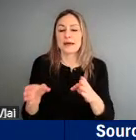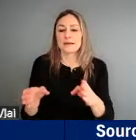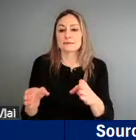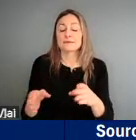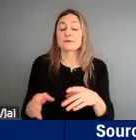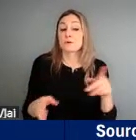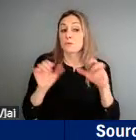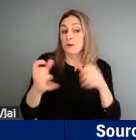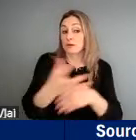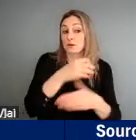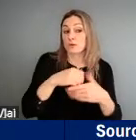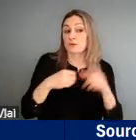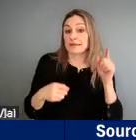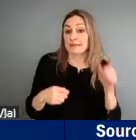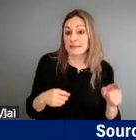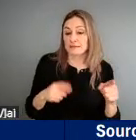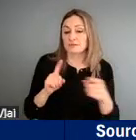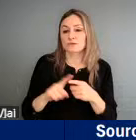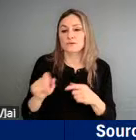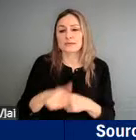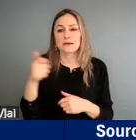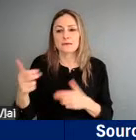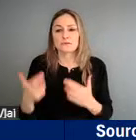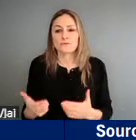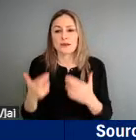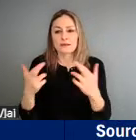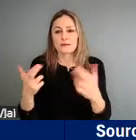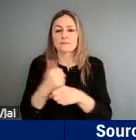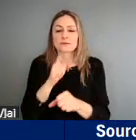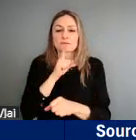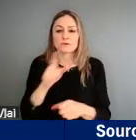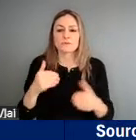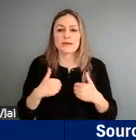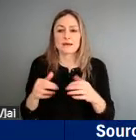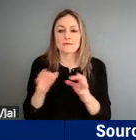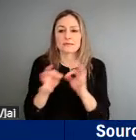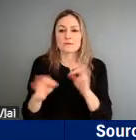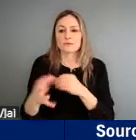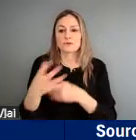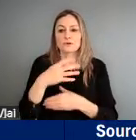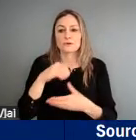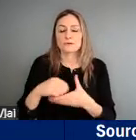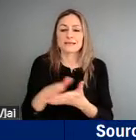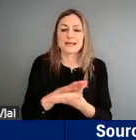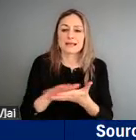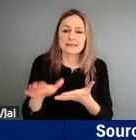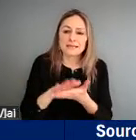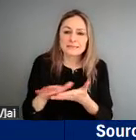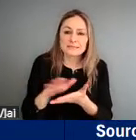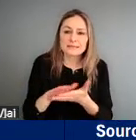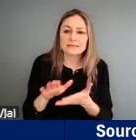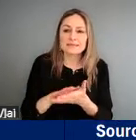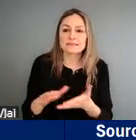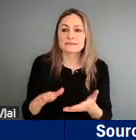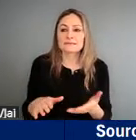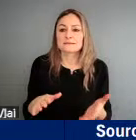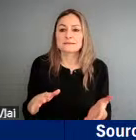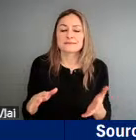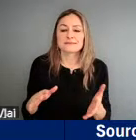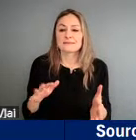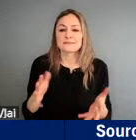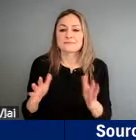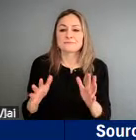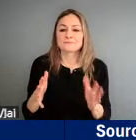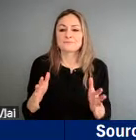this into that recommendation, making sure that we have language that includes cleanliness, since it's all kind